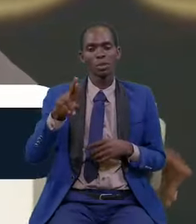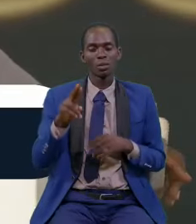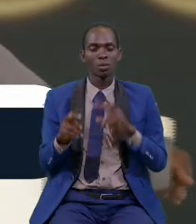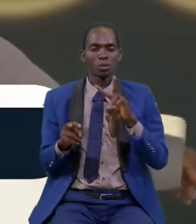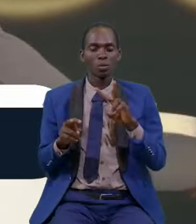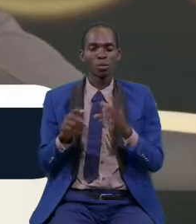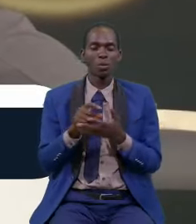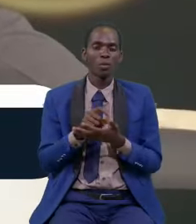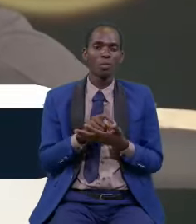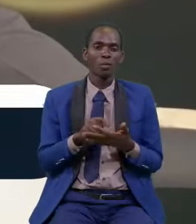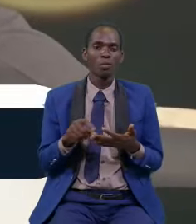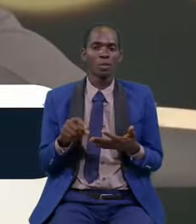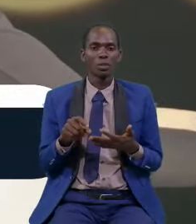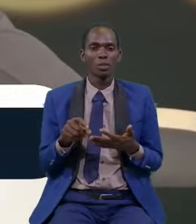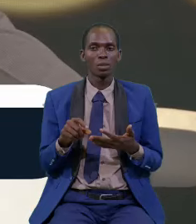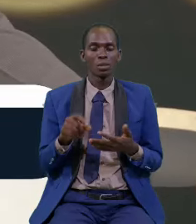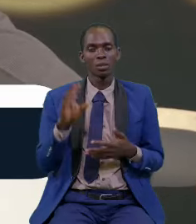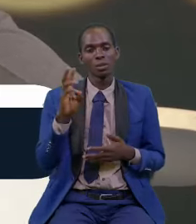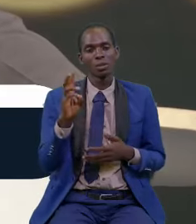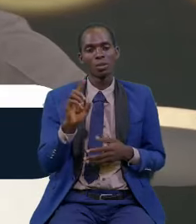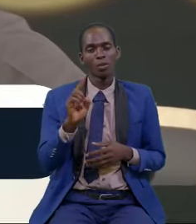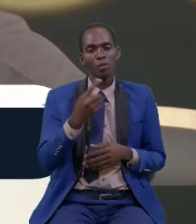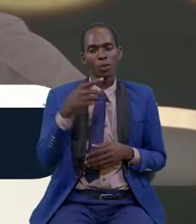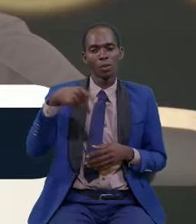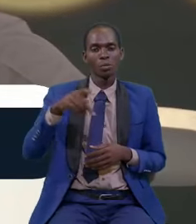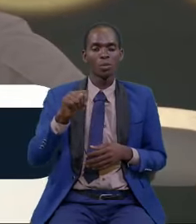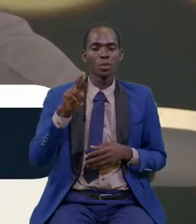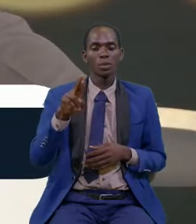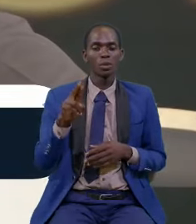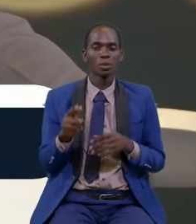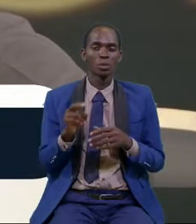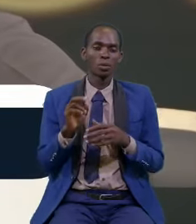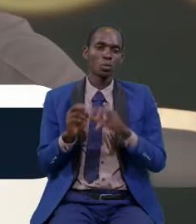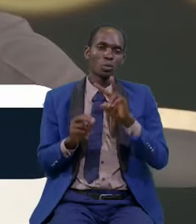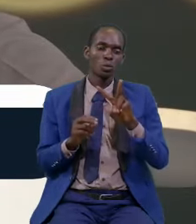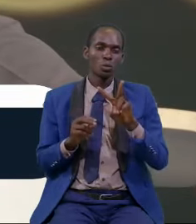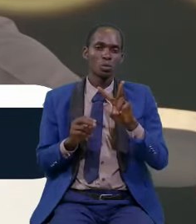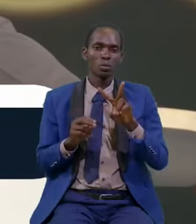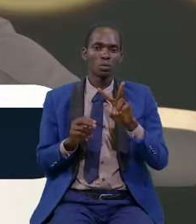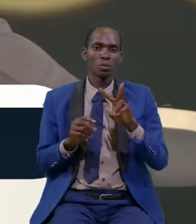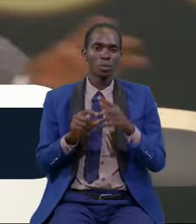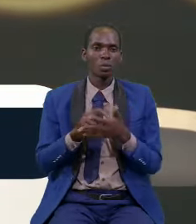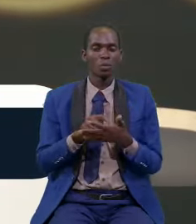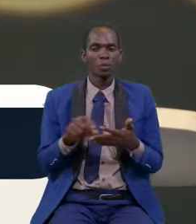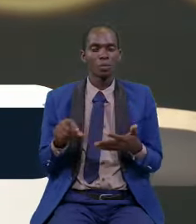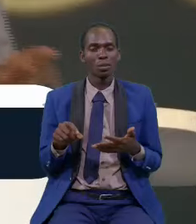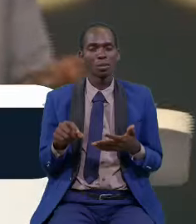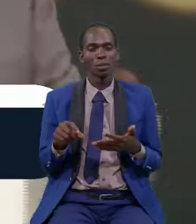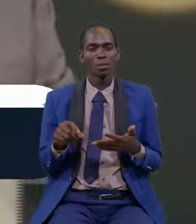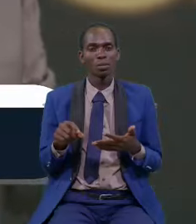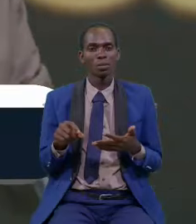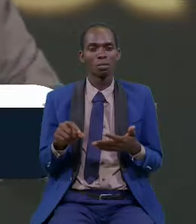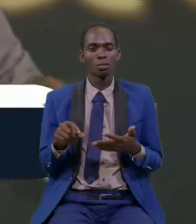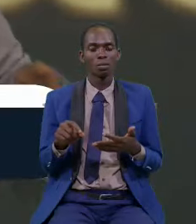here from verse 6. 1 Peter chapter 2, we're reading from verse